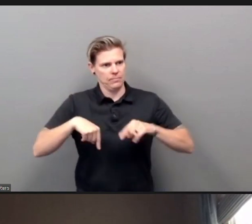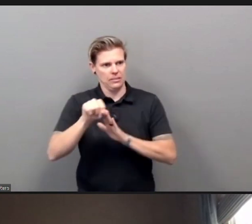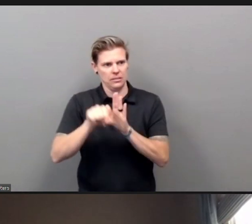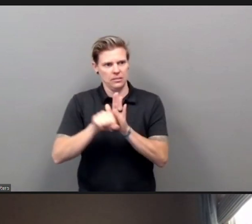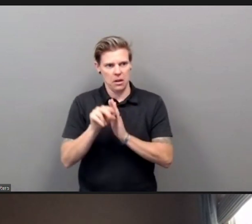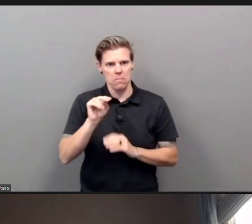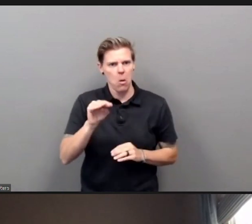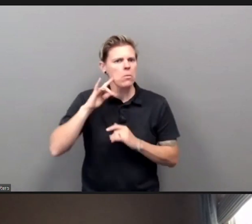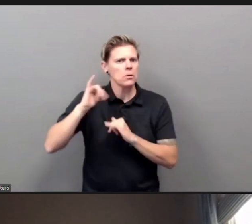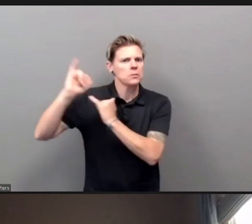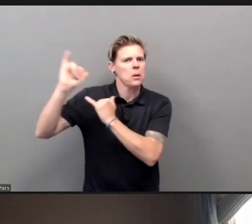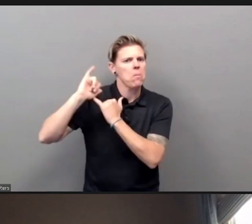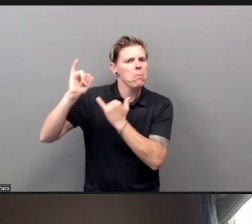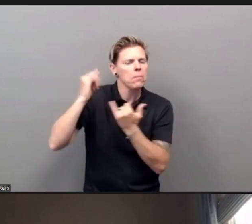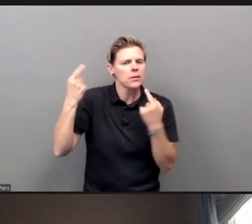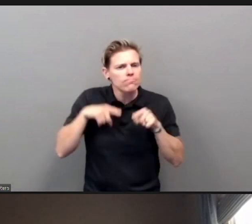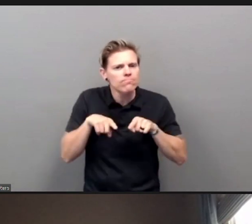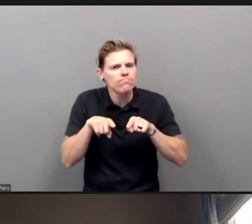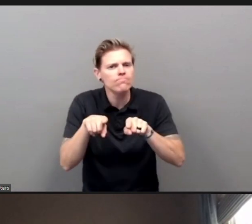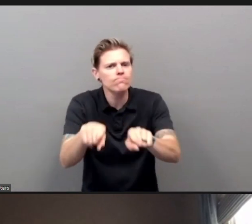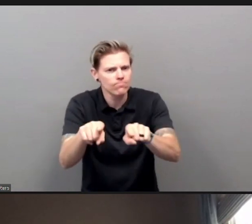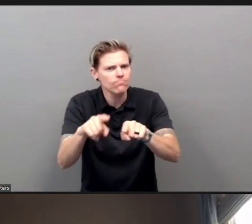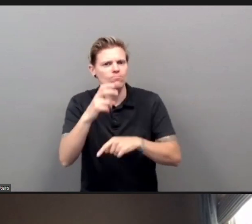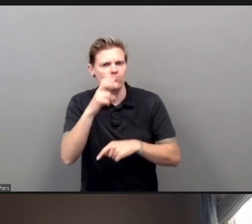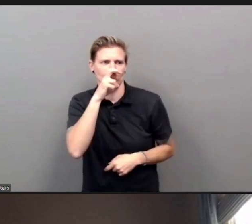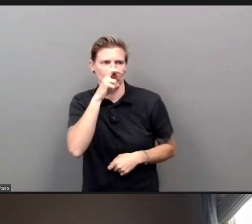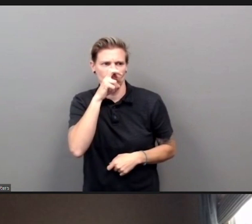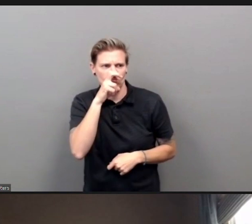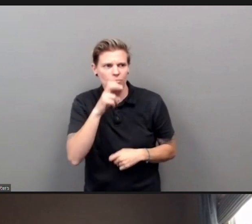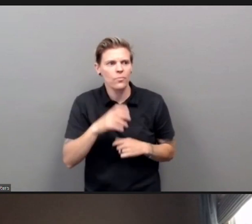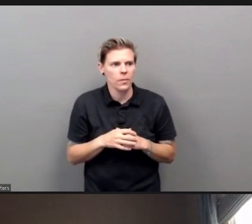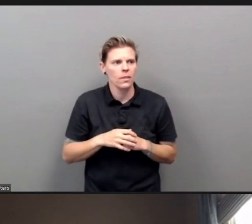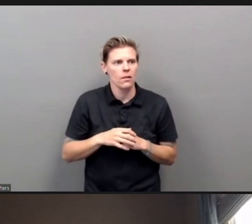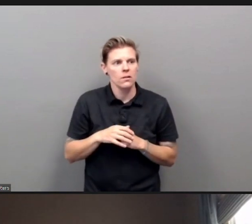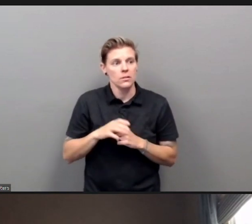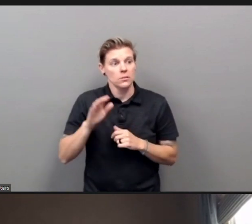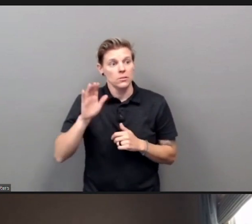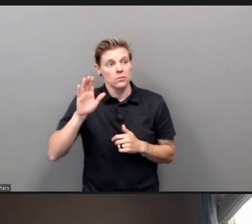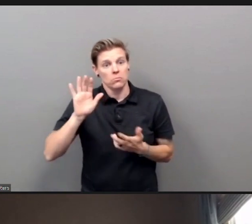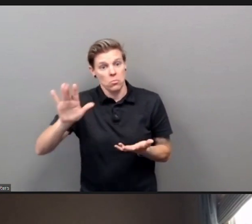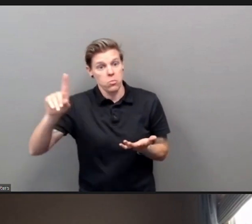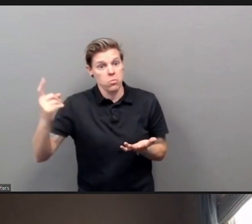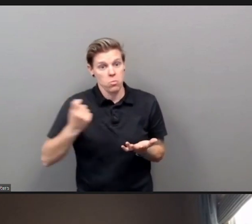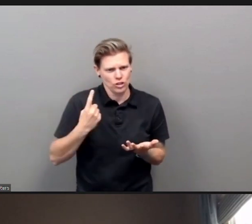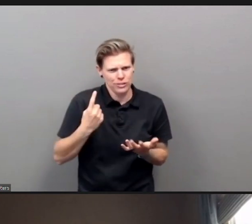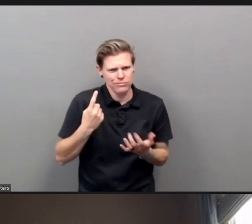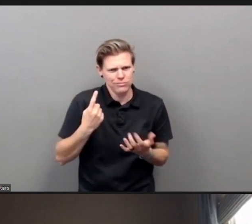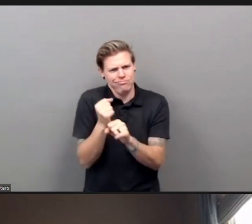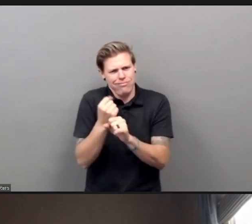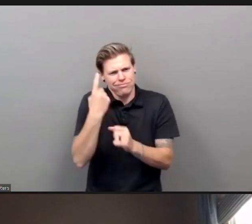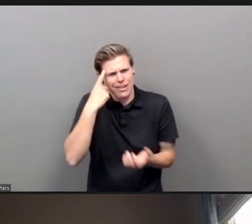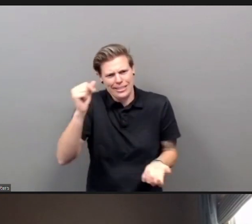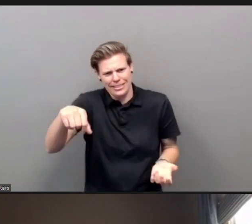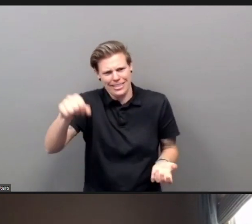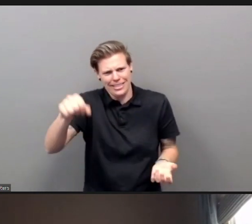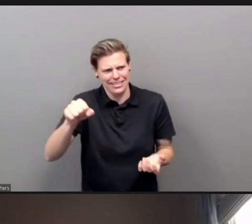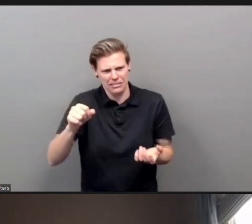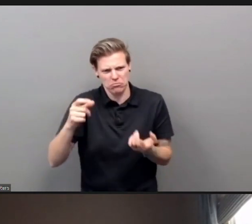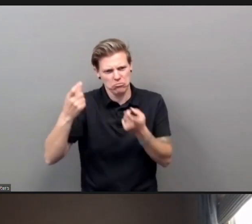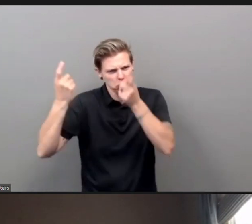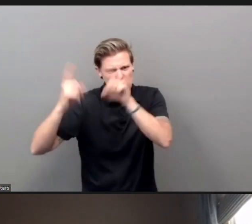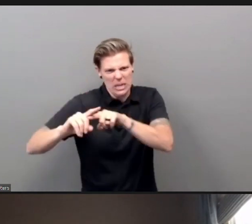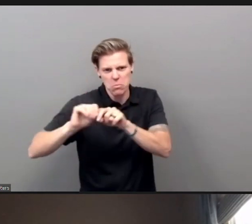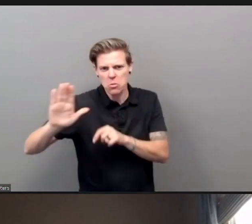laying out is very sound. And we just wanted to sort of start with the biggest groups of